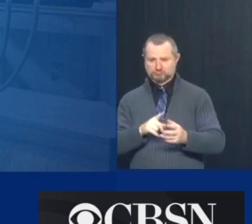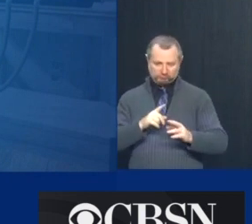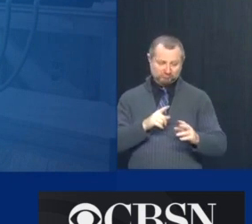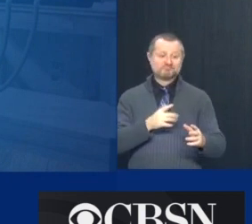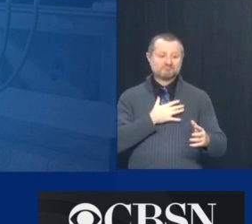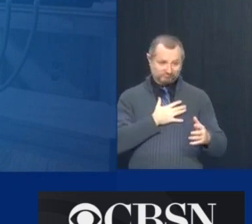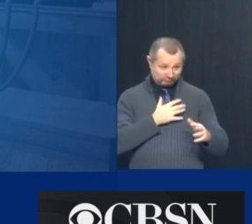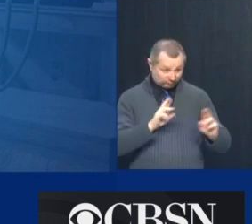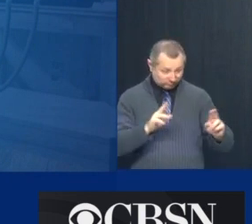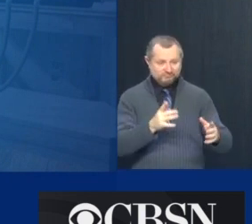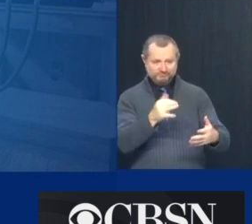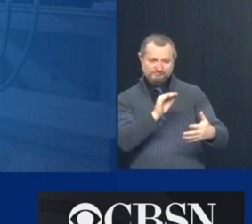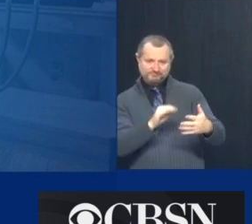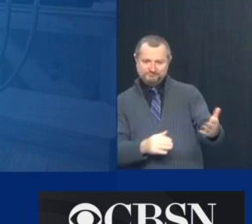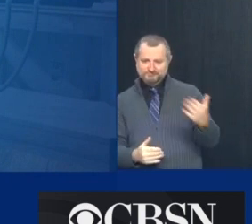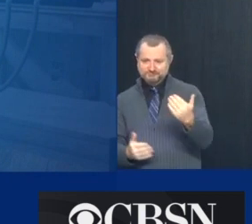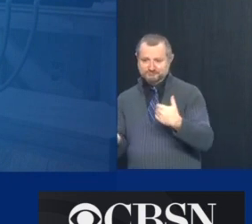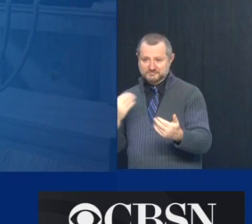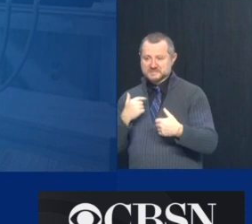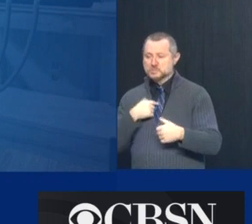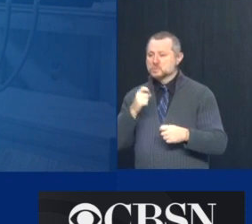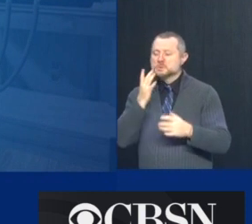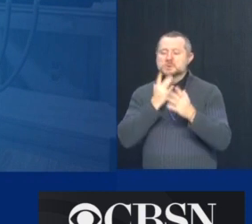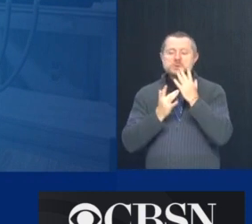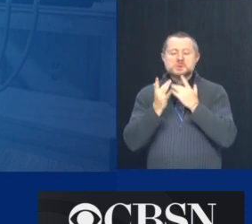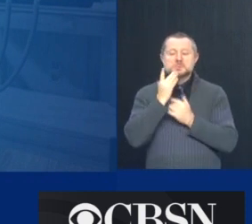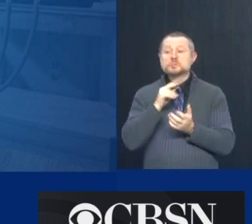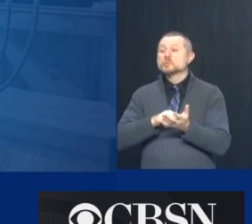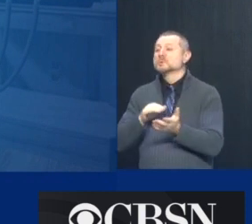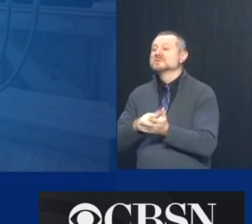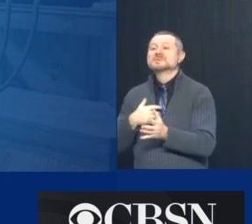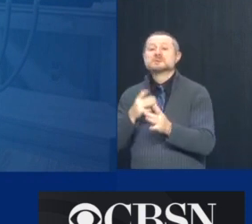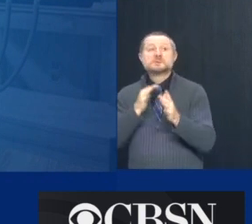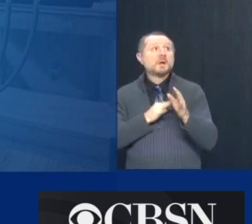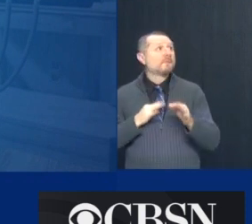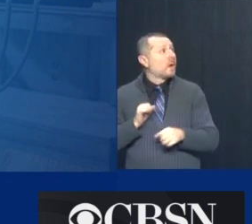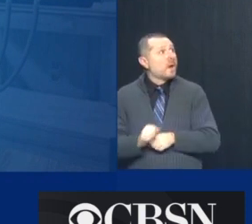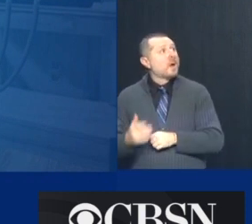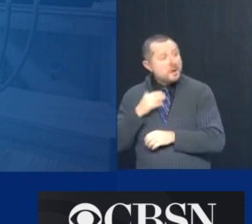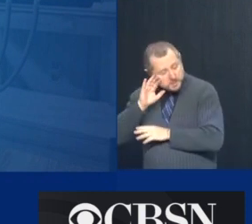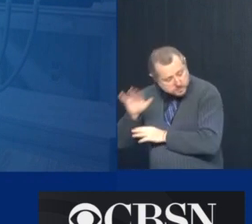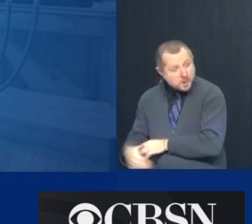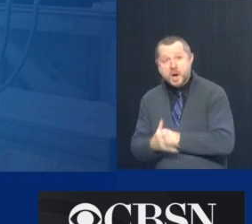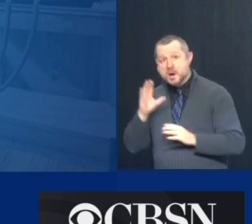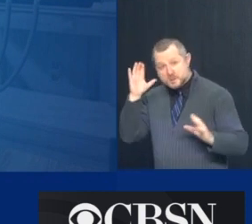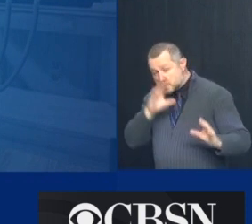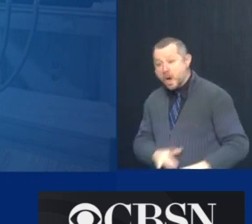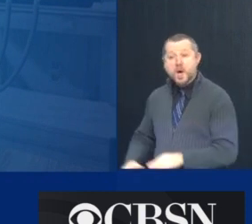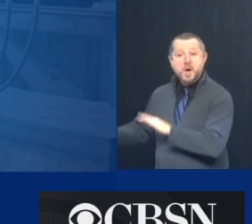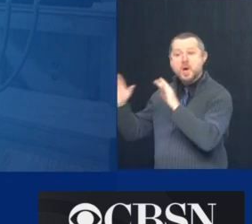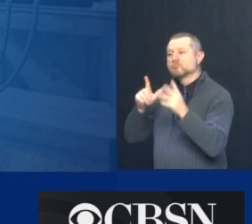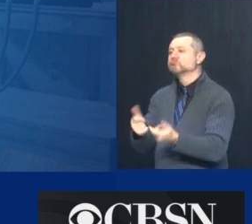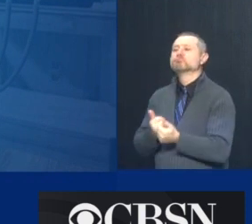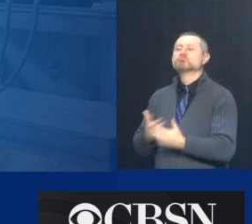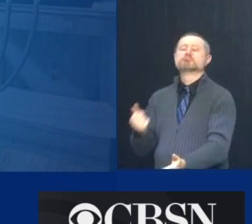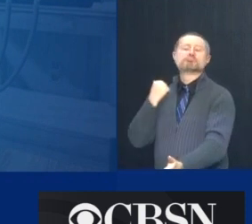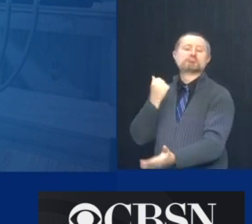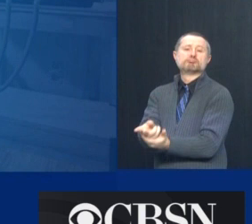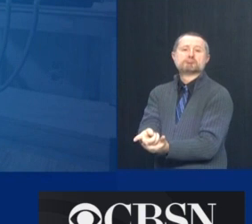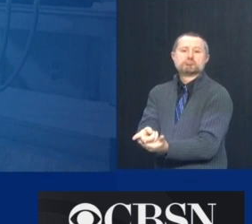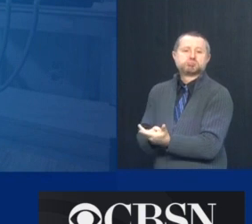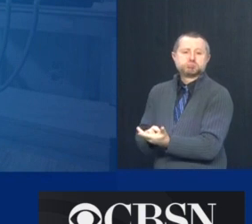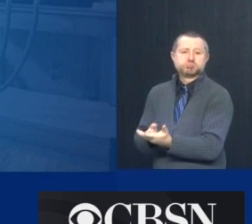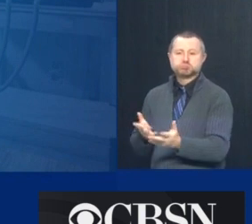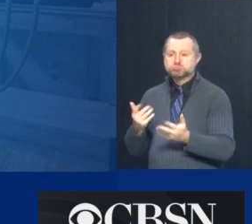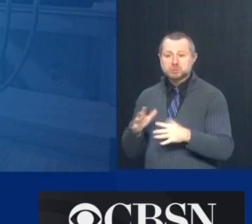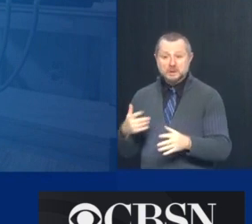shortages. Staff just gets exhausted after a while. They've had a horrendous year. To now go through this